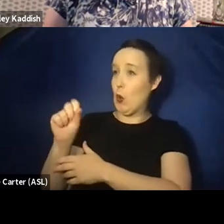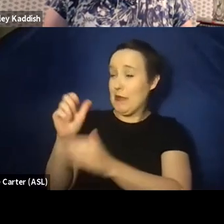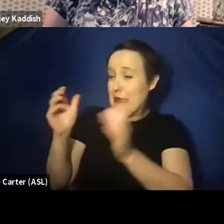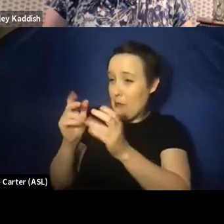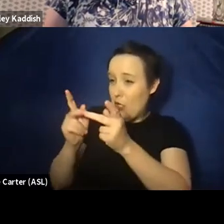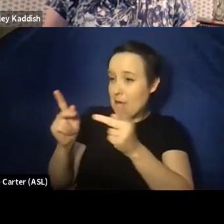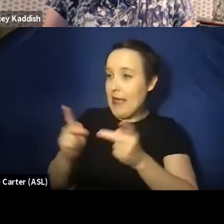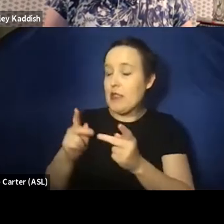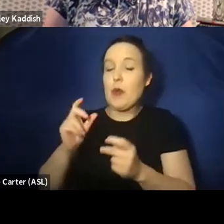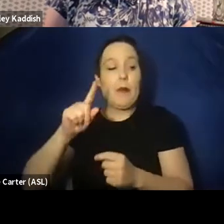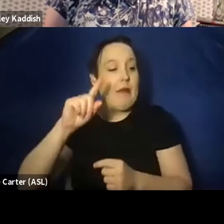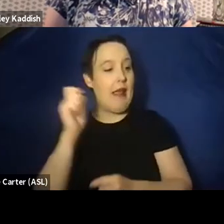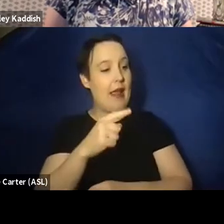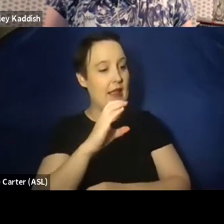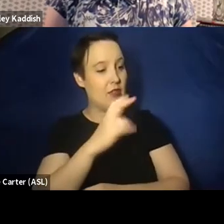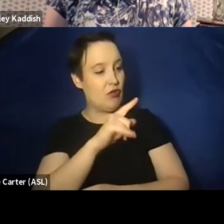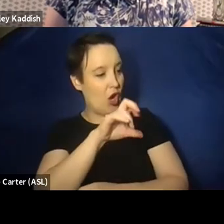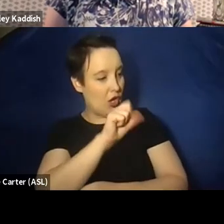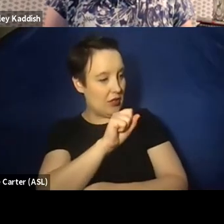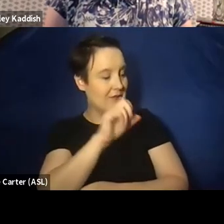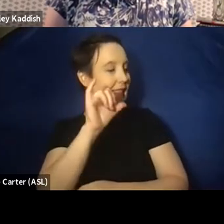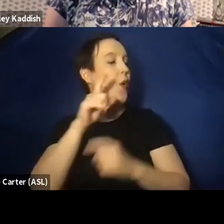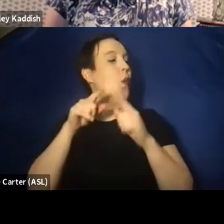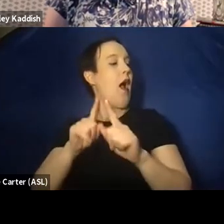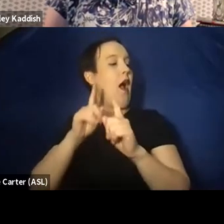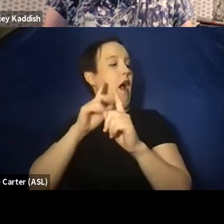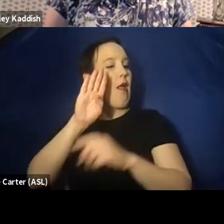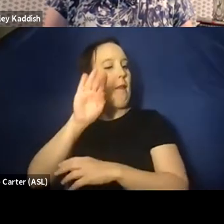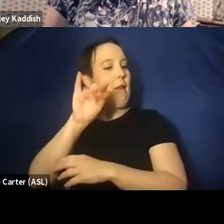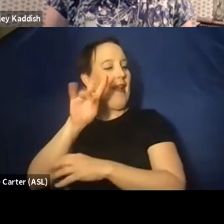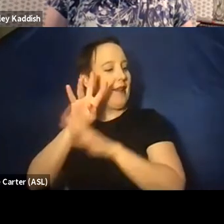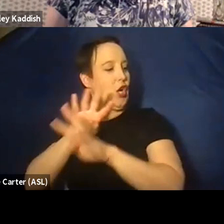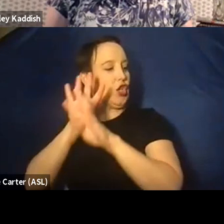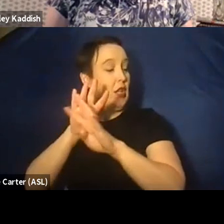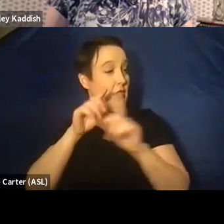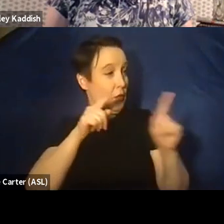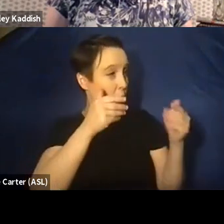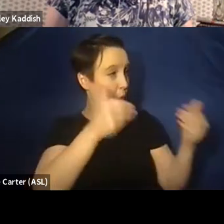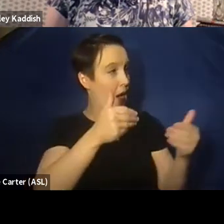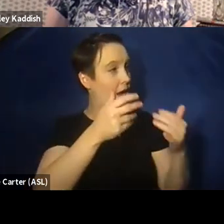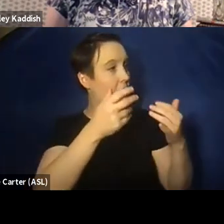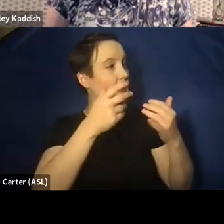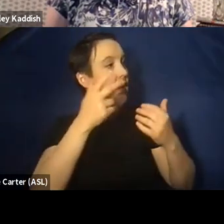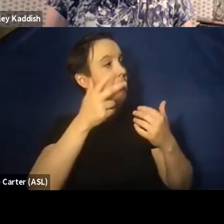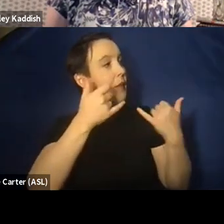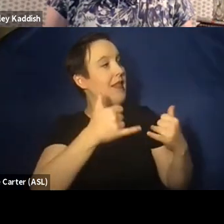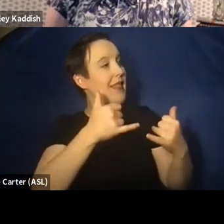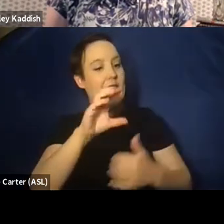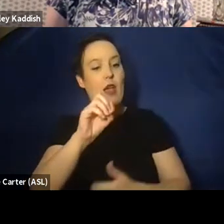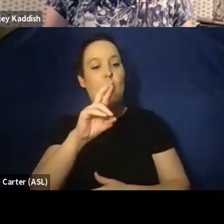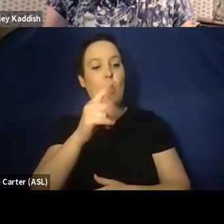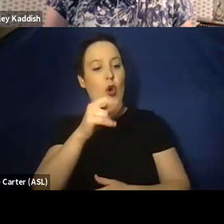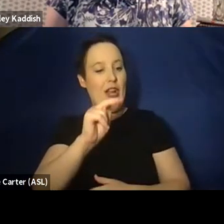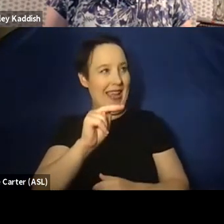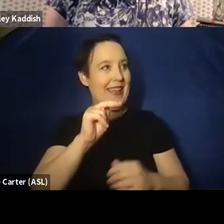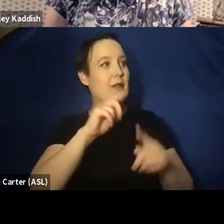would ask Charles, while a band was marching down the street, to play the organ and listen to something else simultaneously. And so Charles